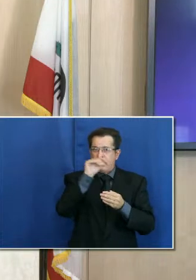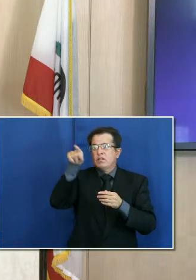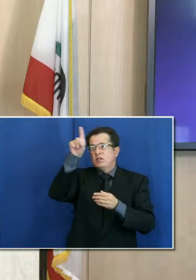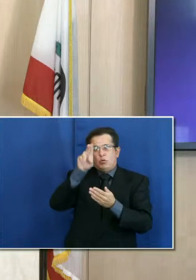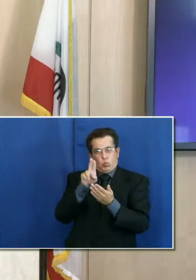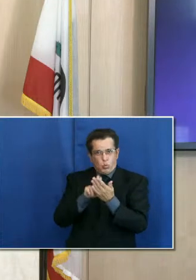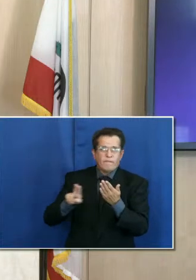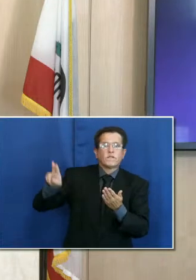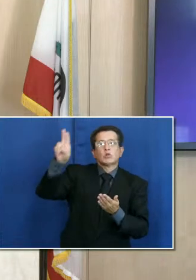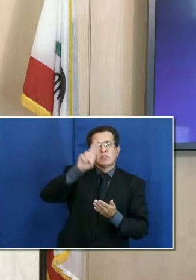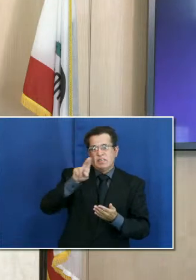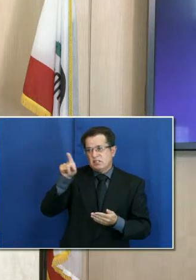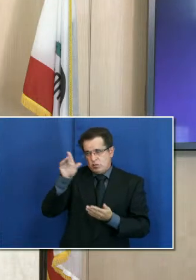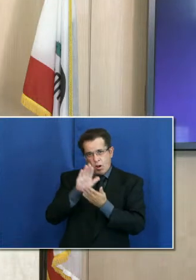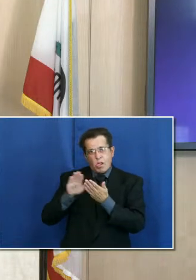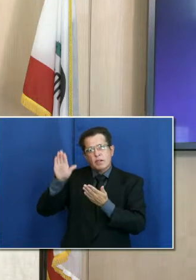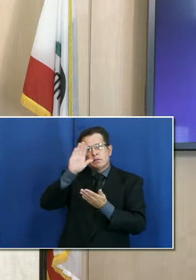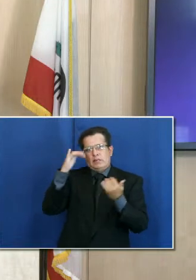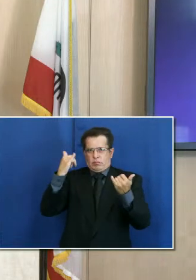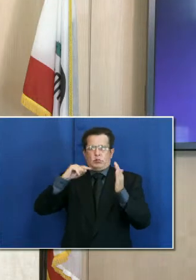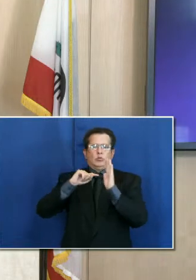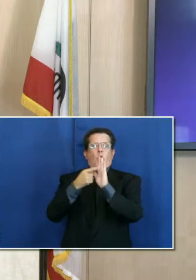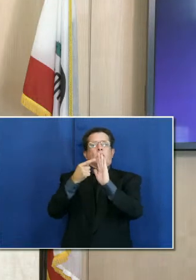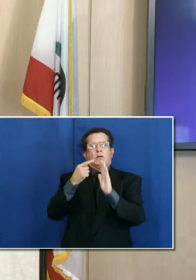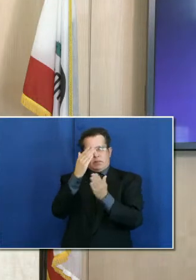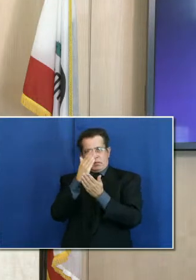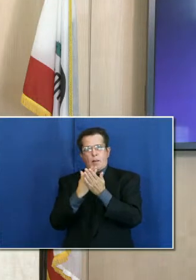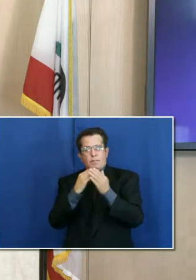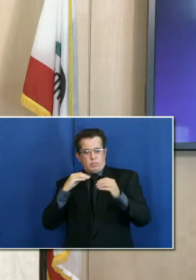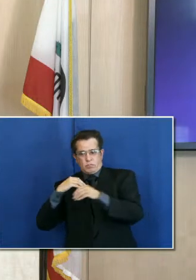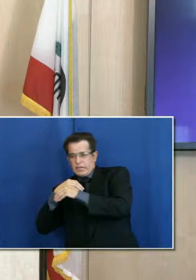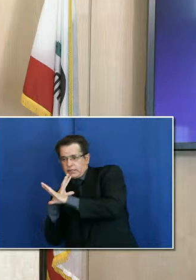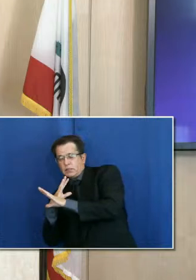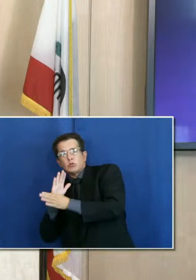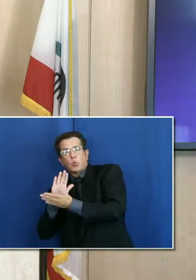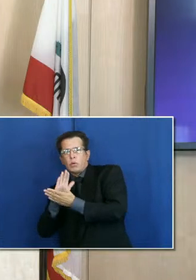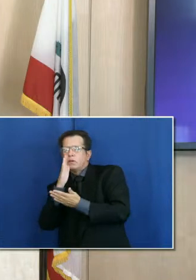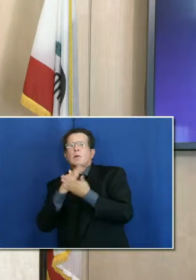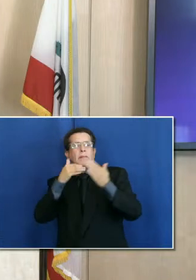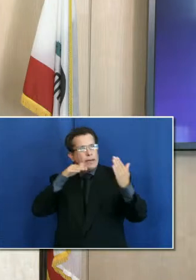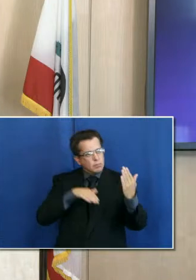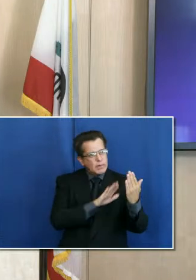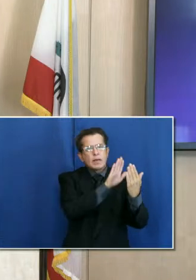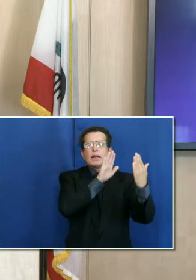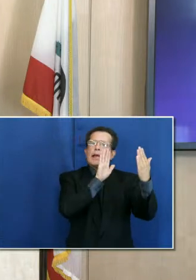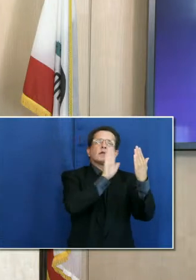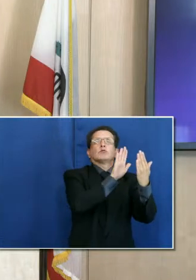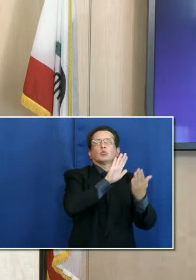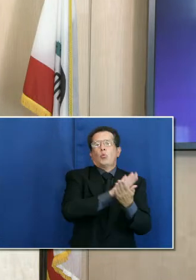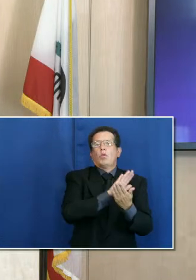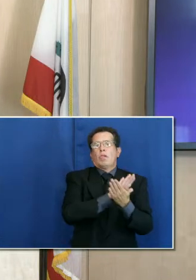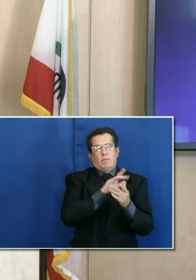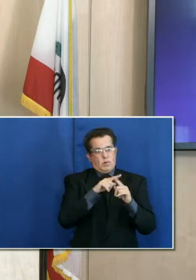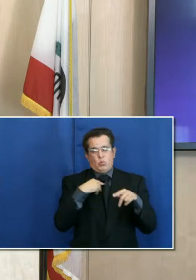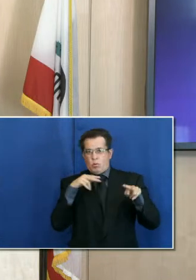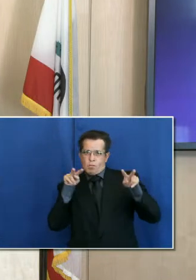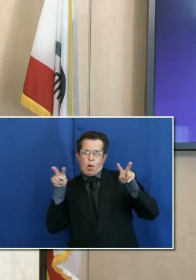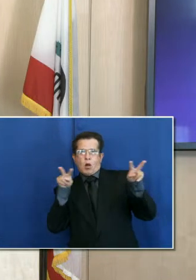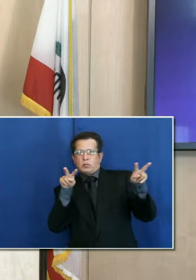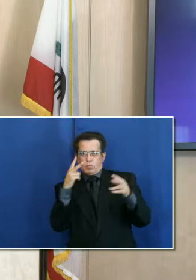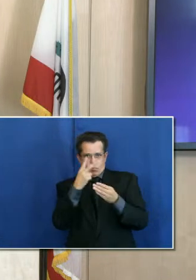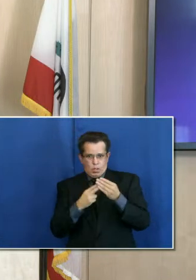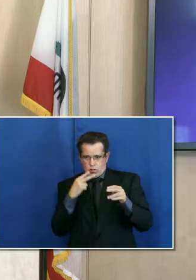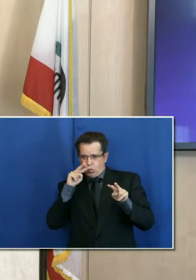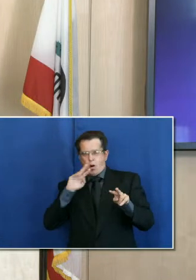universities that are also resuming some in-person, some distance learning, but a lot of folks coming back. And we have to closely monitor and watch what is the impact